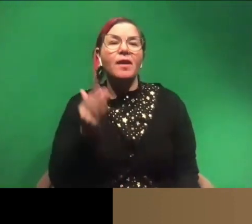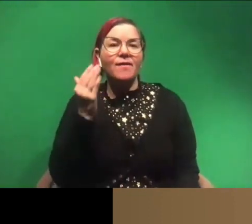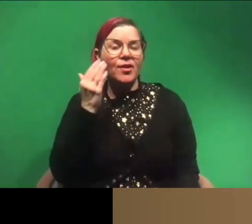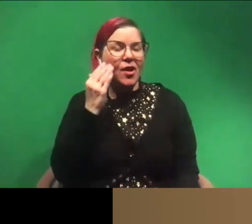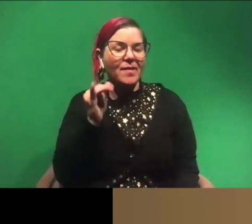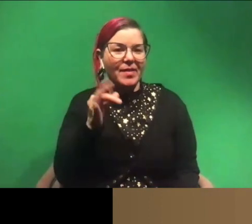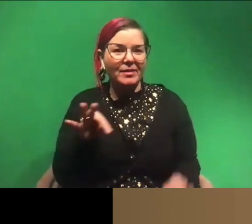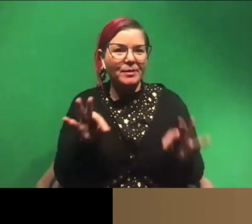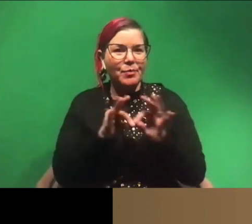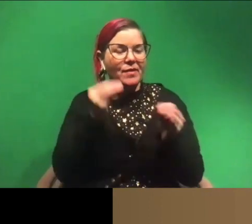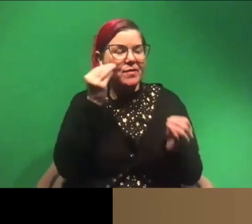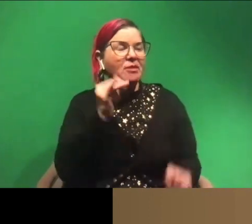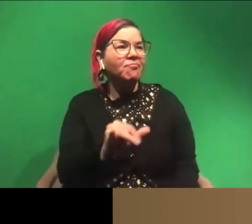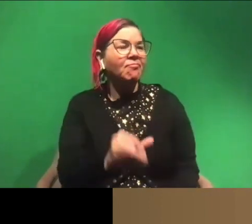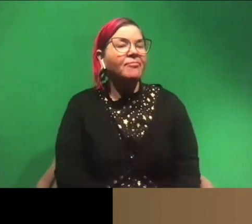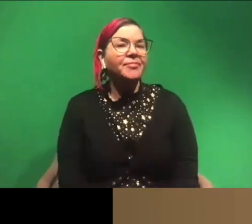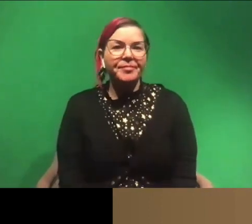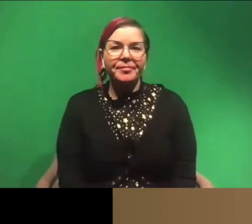to come in handy, you know? Right.